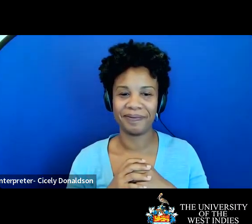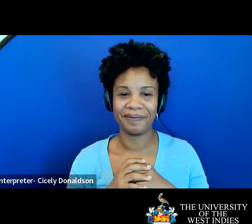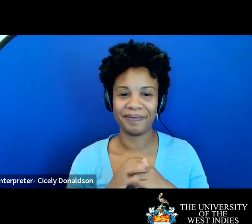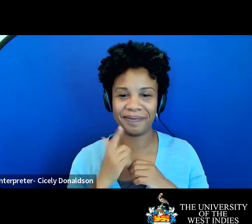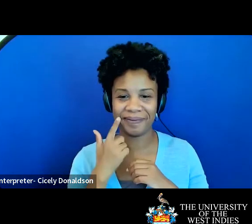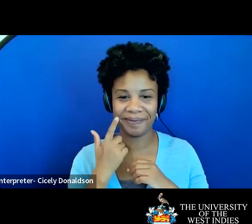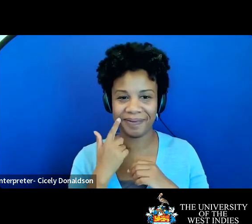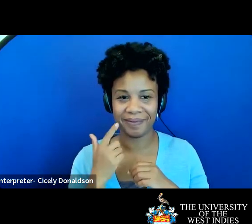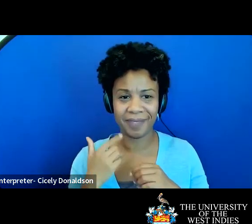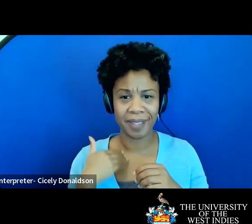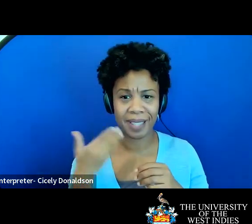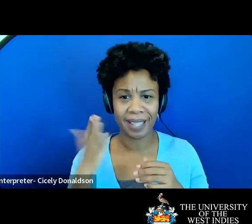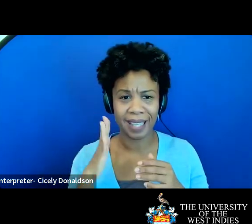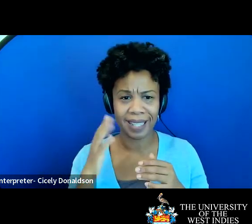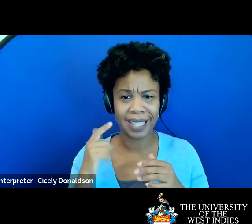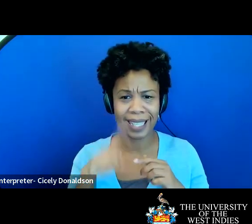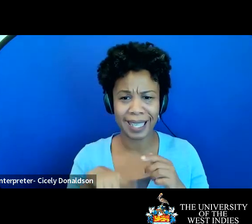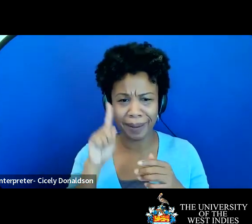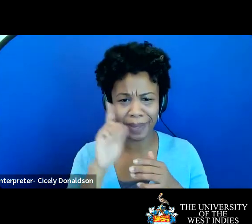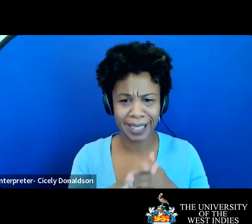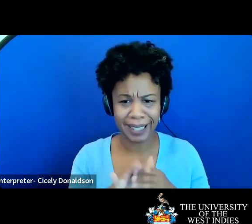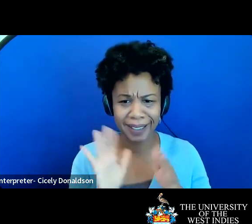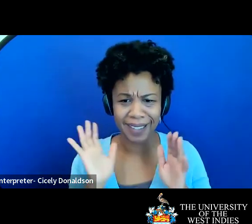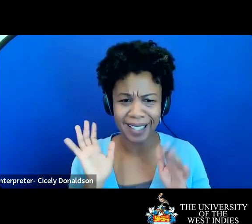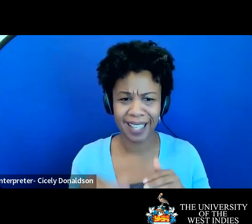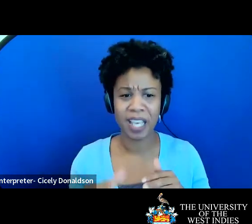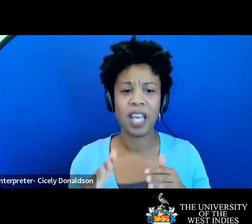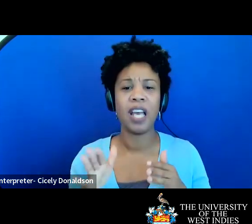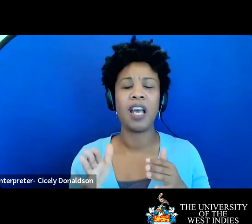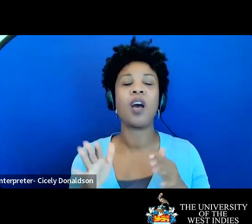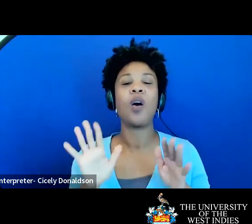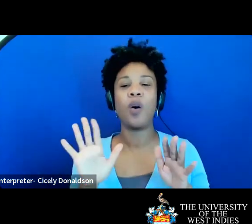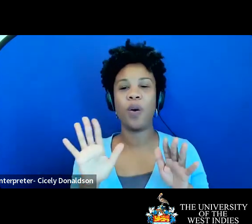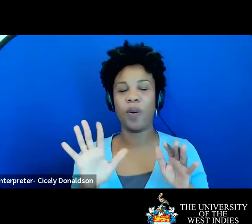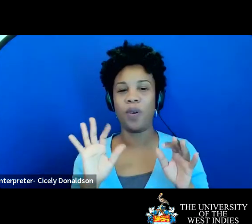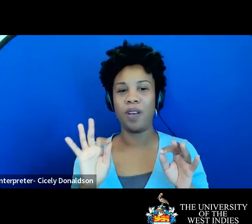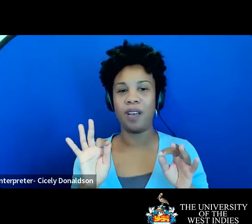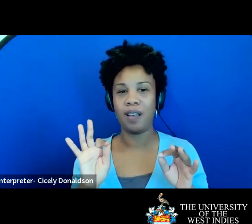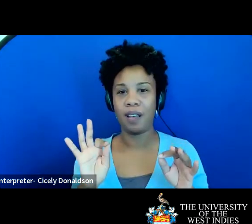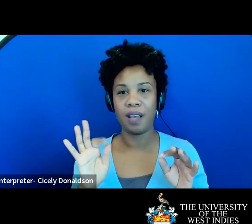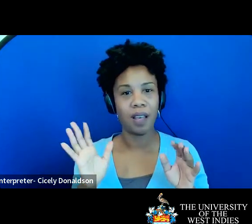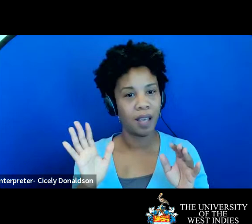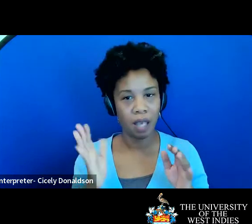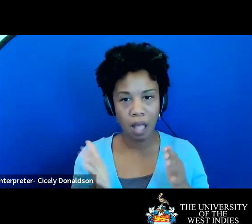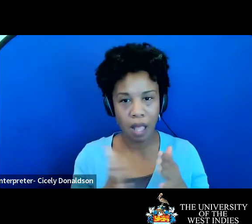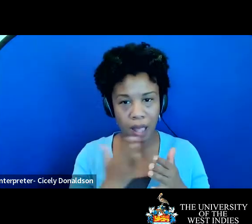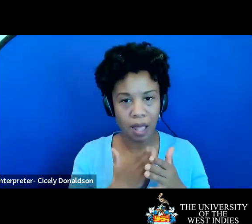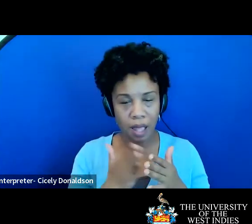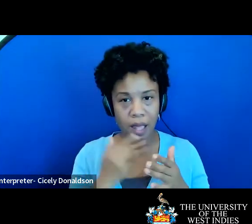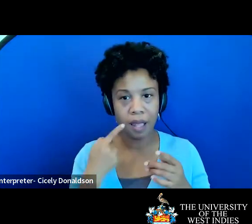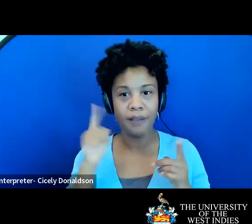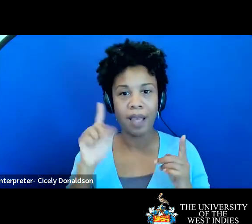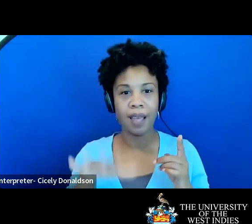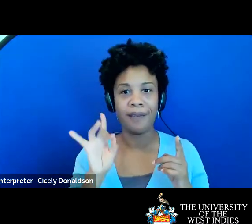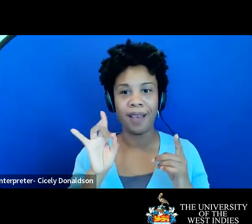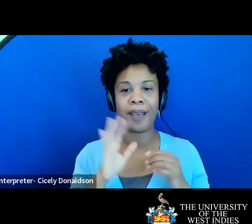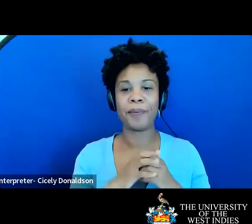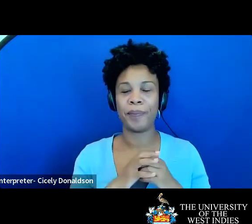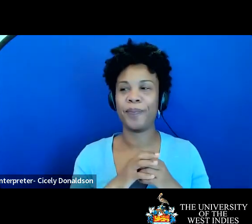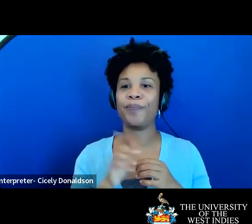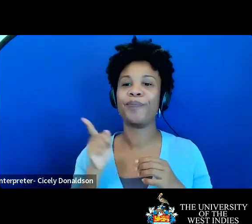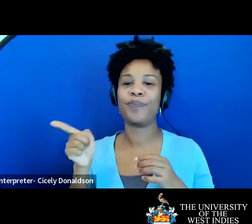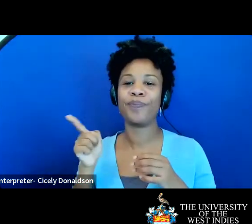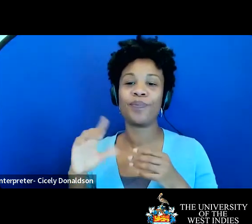Oh my gosh, I can't believe this. Okay, yes. How could I not find it? Dr. Floyd